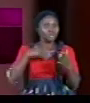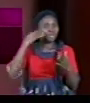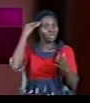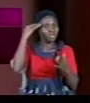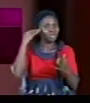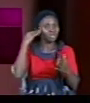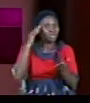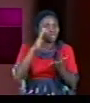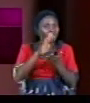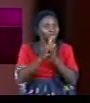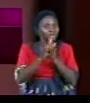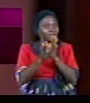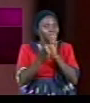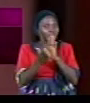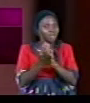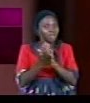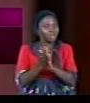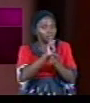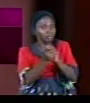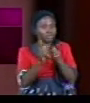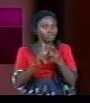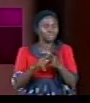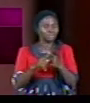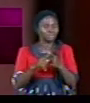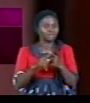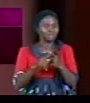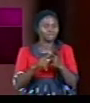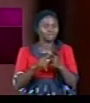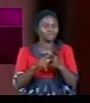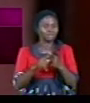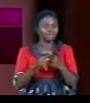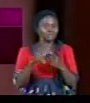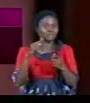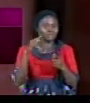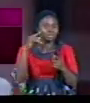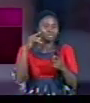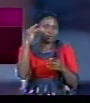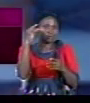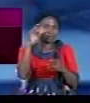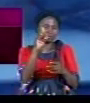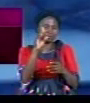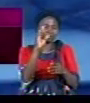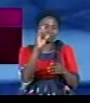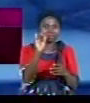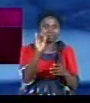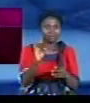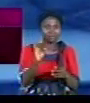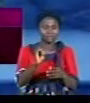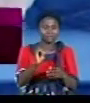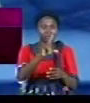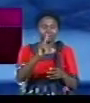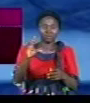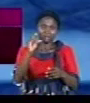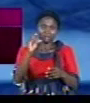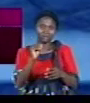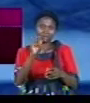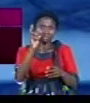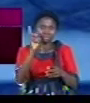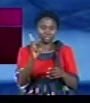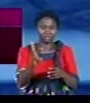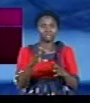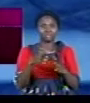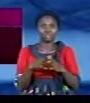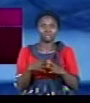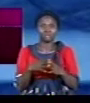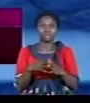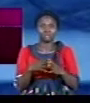to a stage. All my lymph, the lymph node became swollen. Most of you don't know what is lymph. It's where you have injury, that